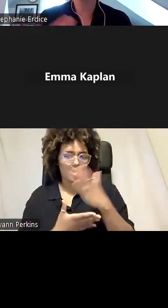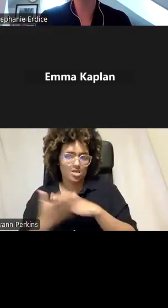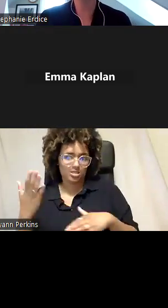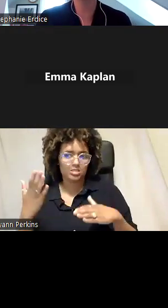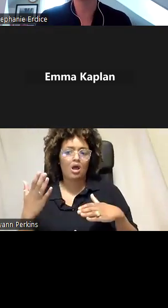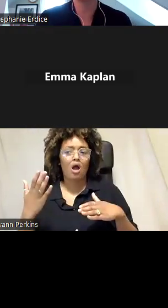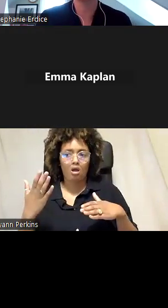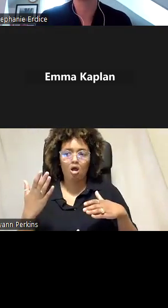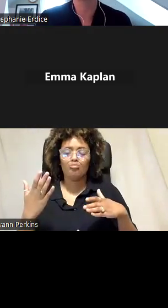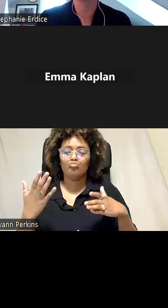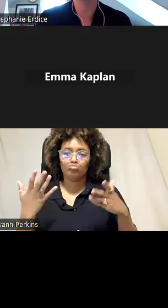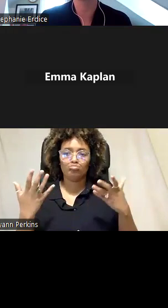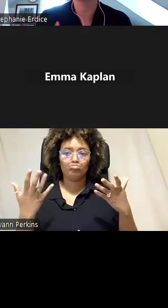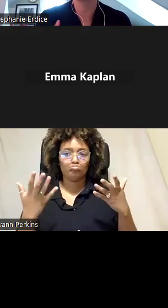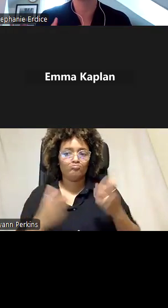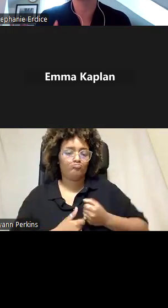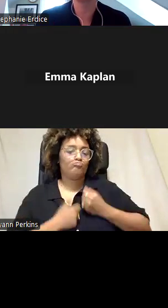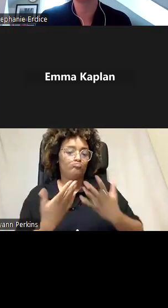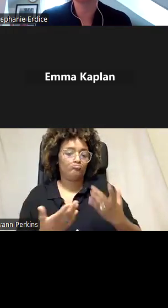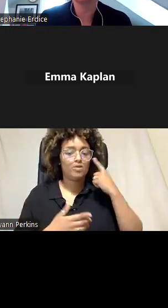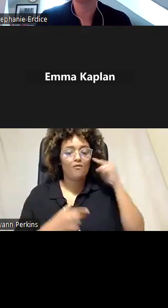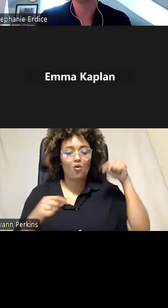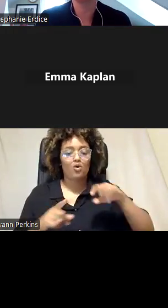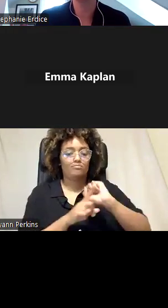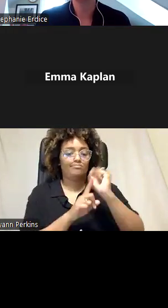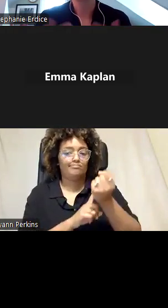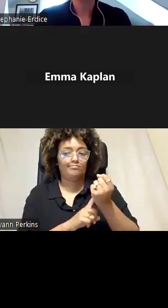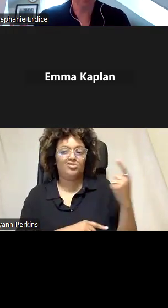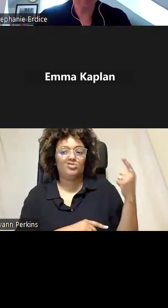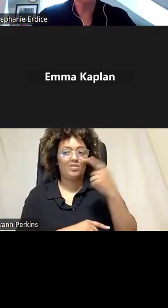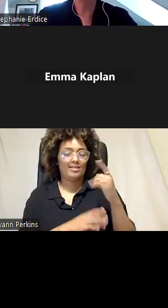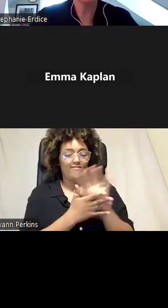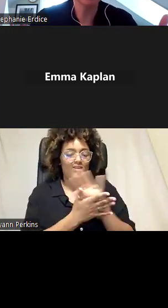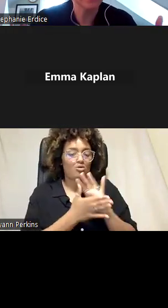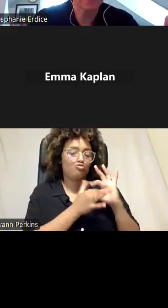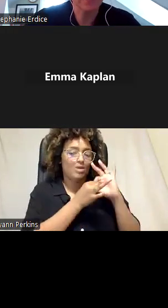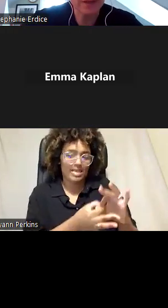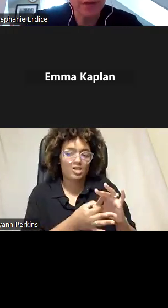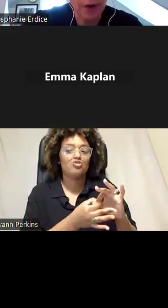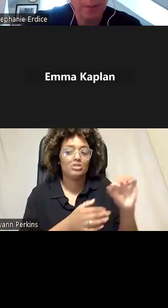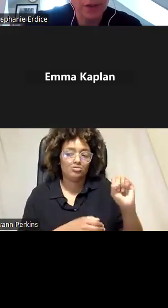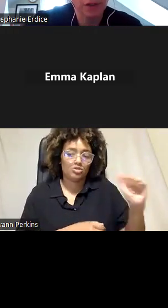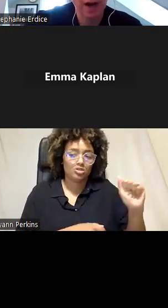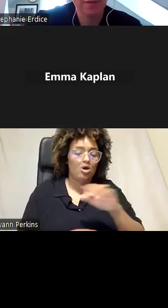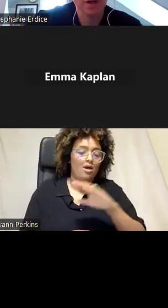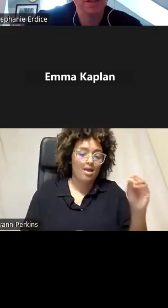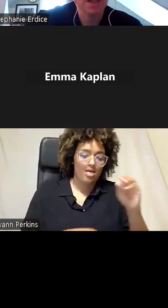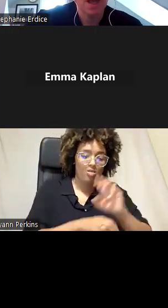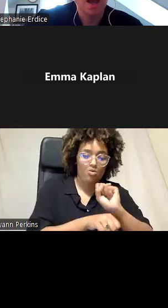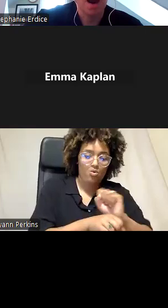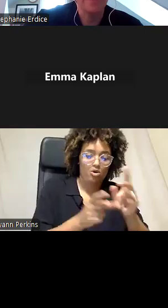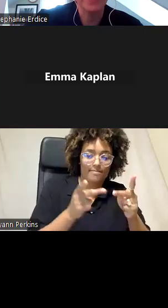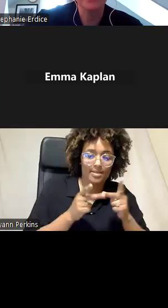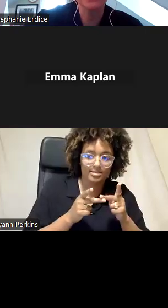situation. So we have this video about the workplace and sexual assault. So we want you to hear specifically from